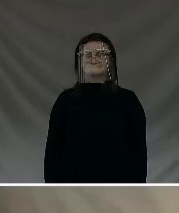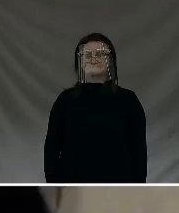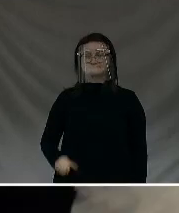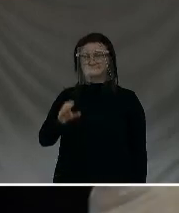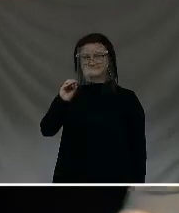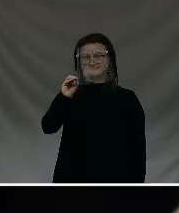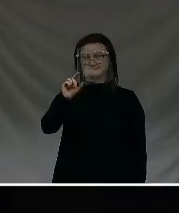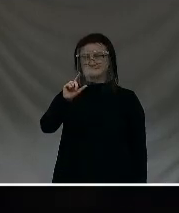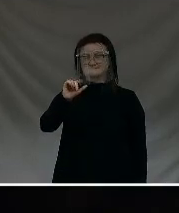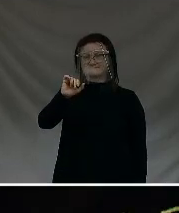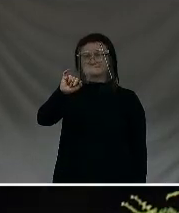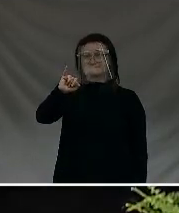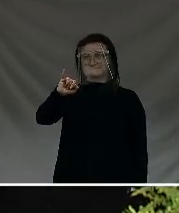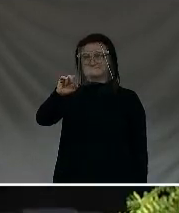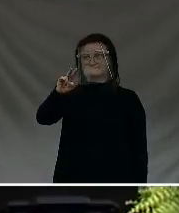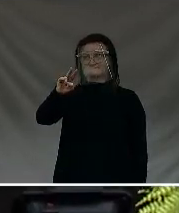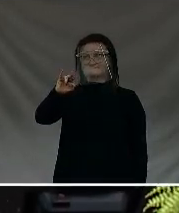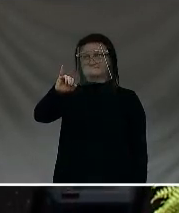Olivia Berry.